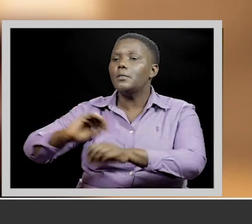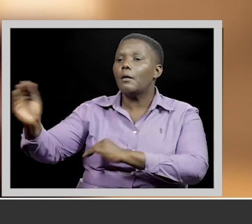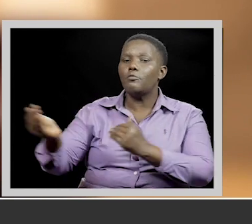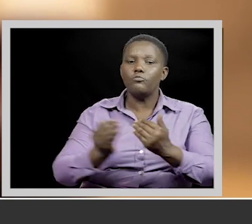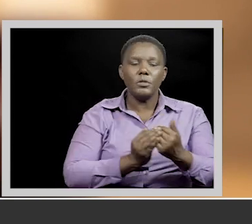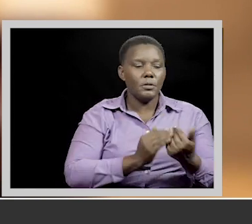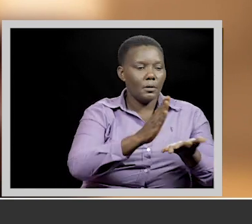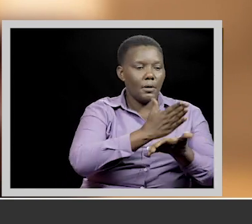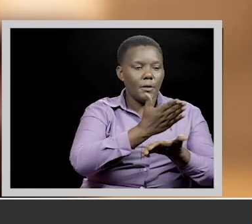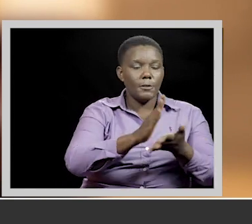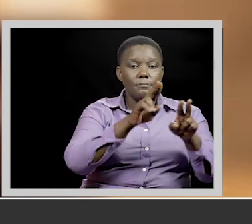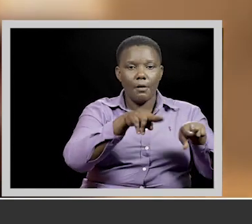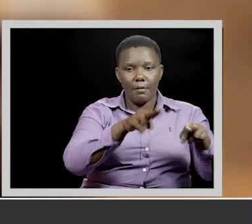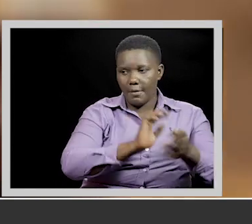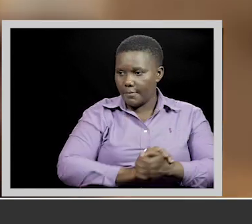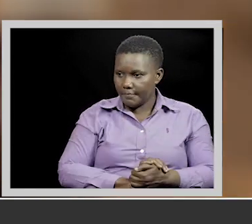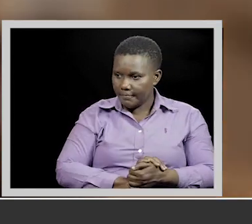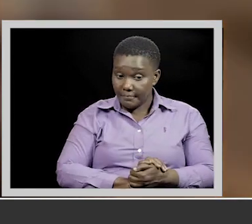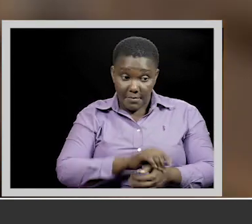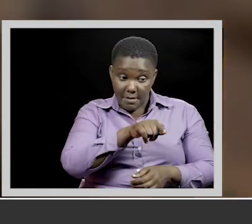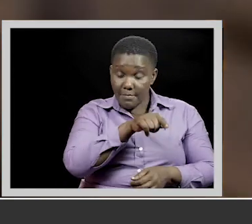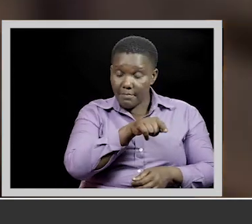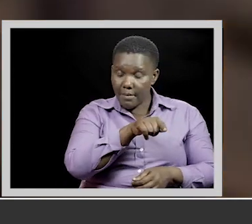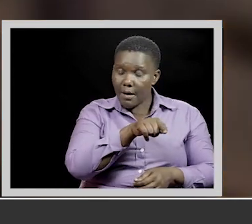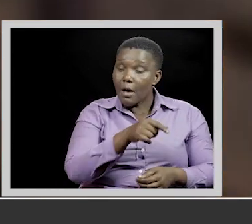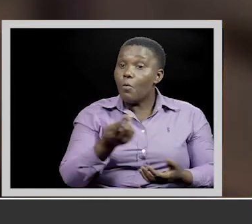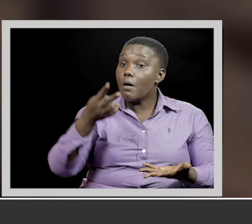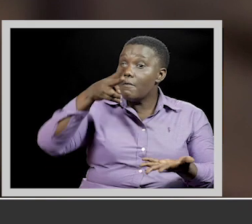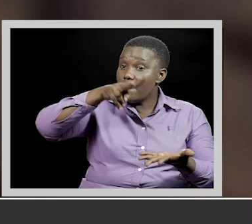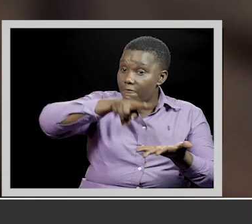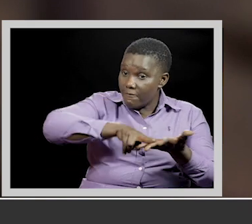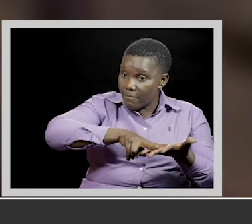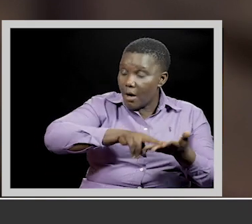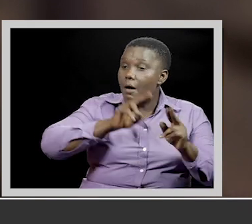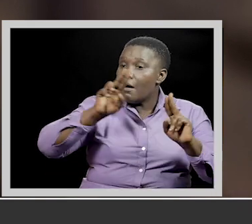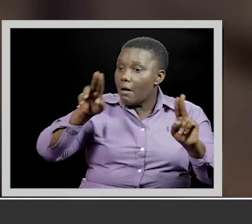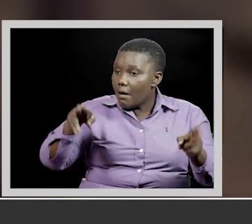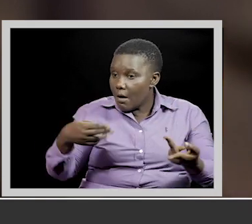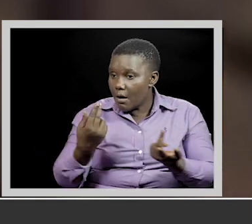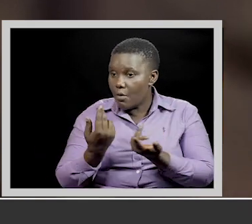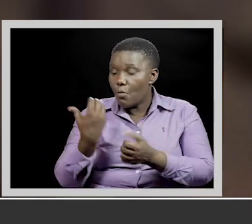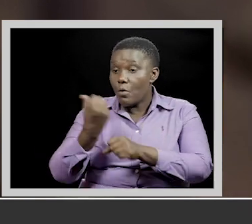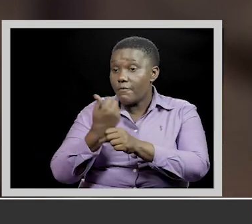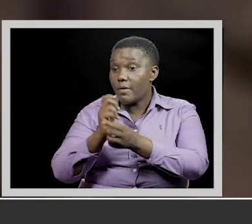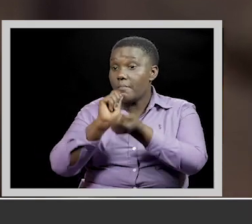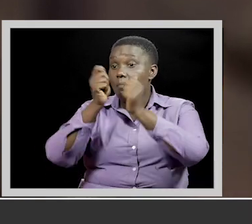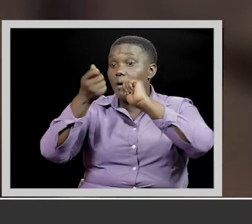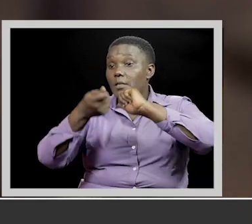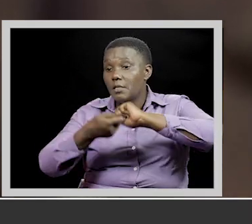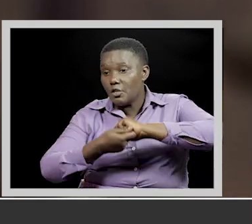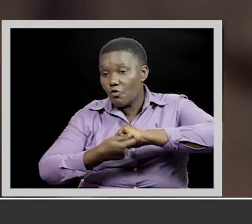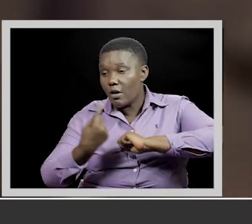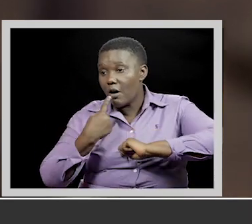court. The court can confirm or amend the original order or choose